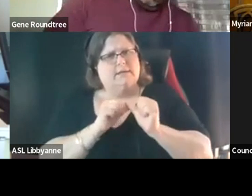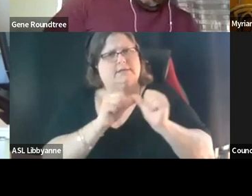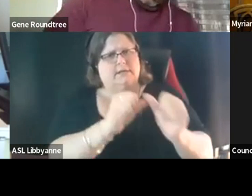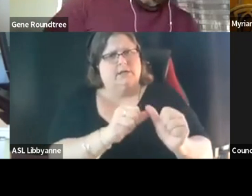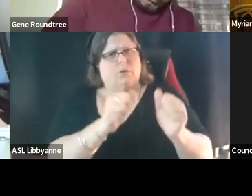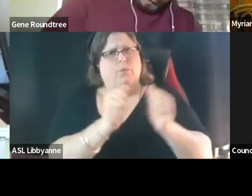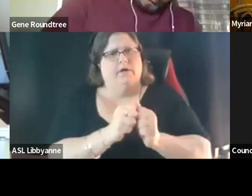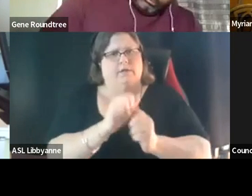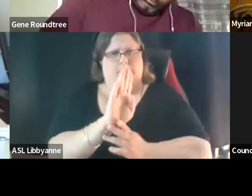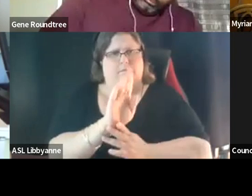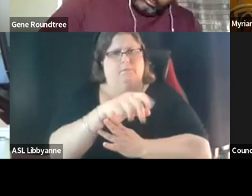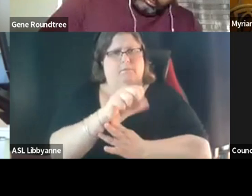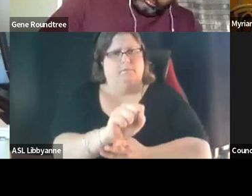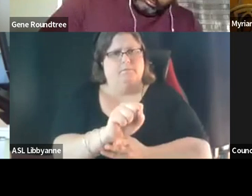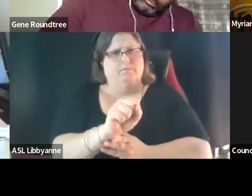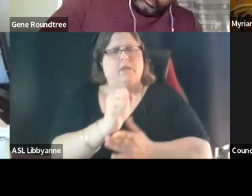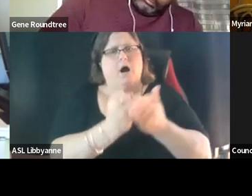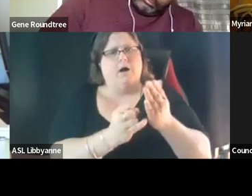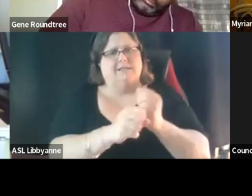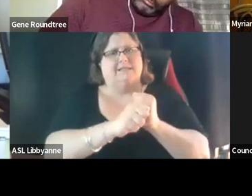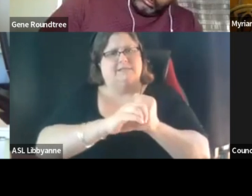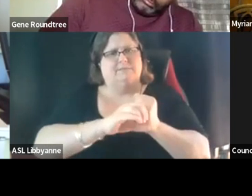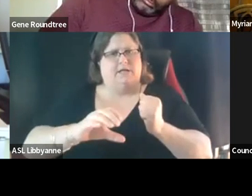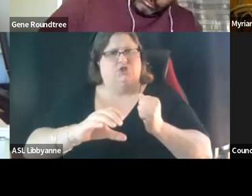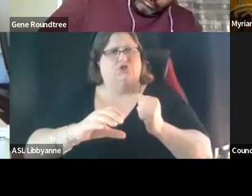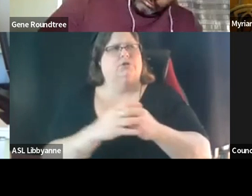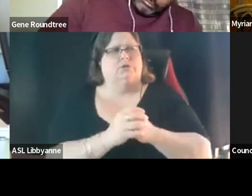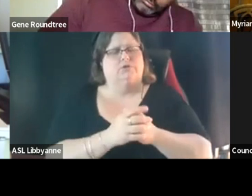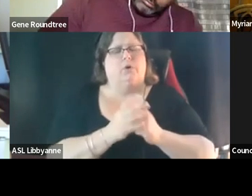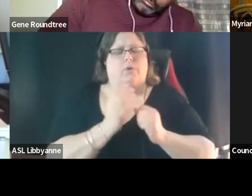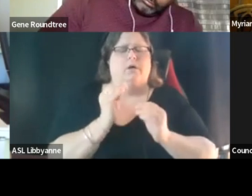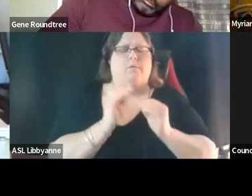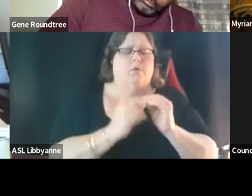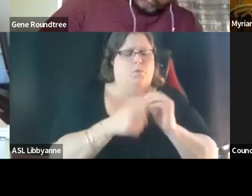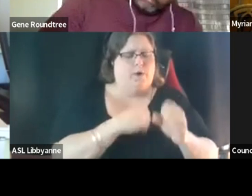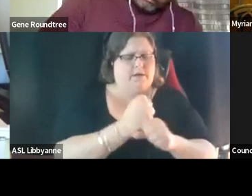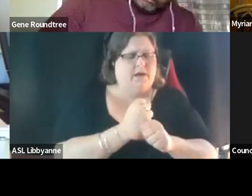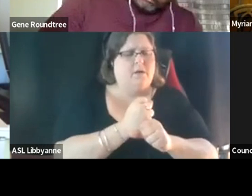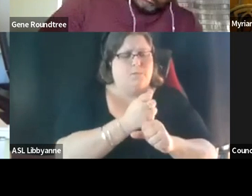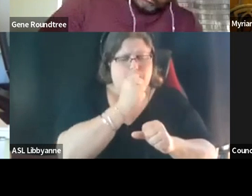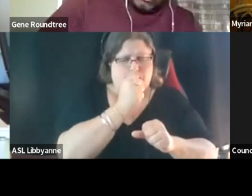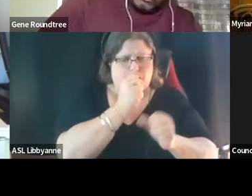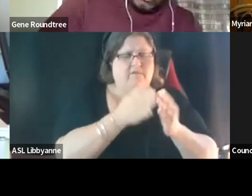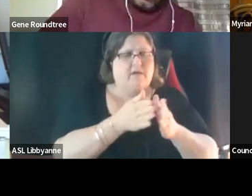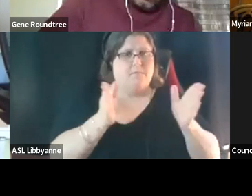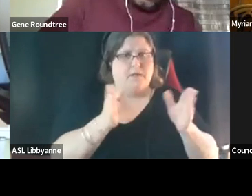Arts Expansion, the multi-year private and public effort led by Ed Vesters, who's